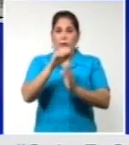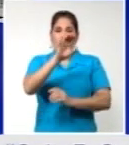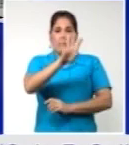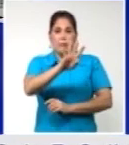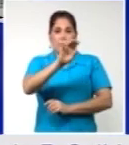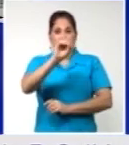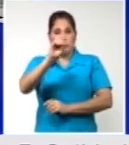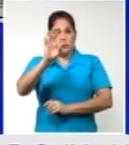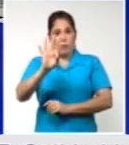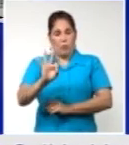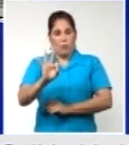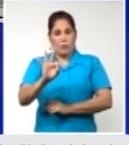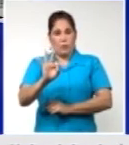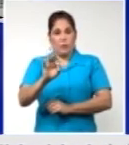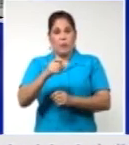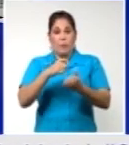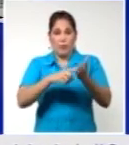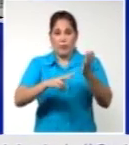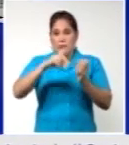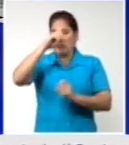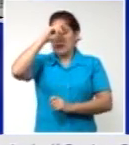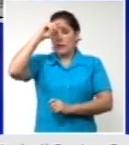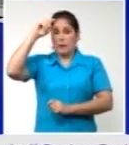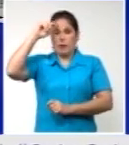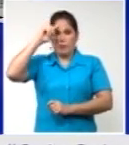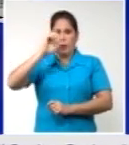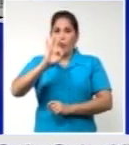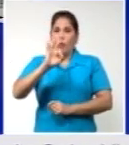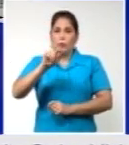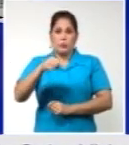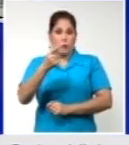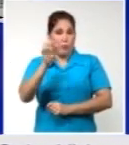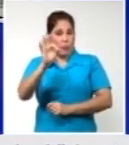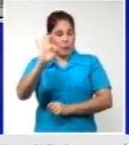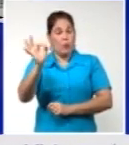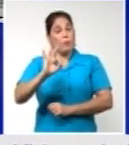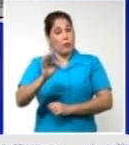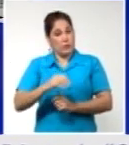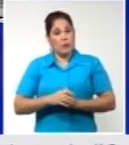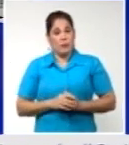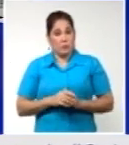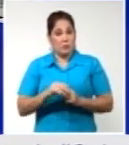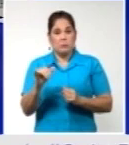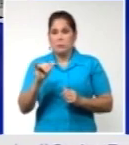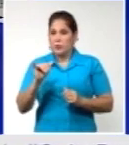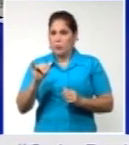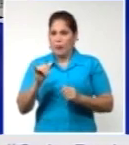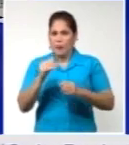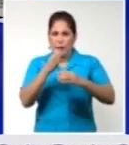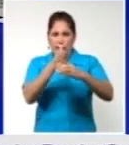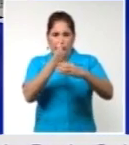5,408 samples. Then Sancti Spiritus with 8.8%, or